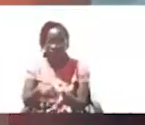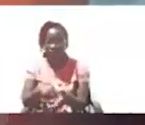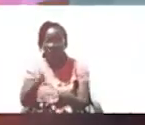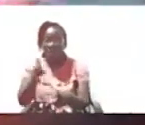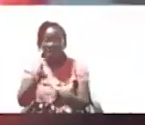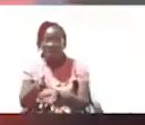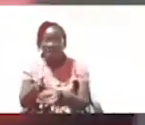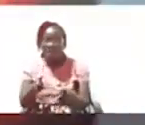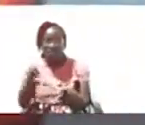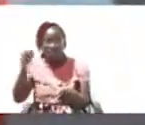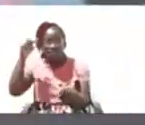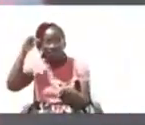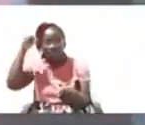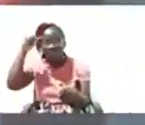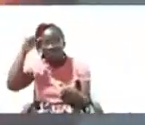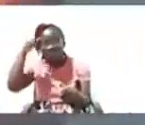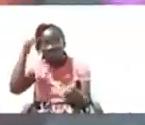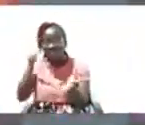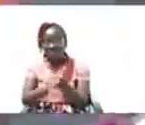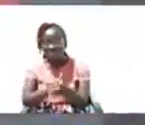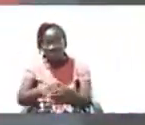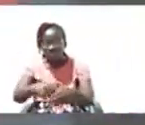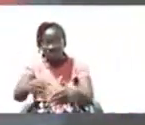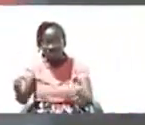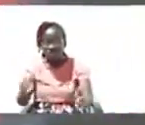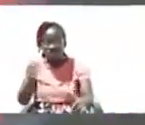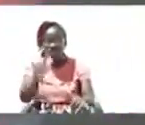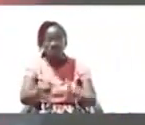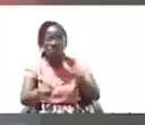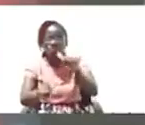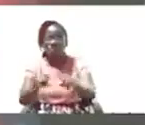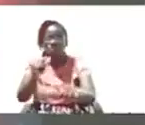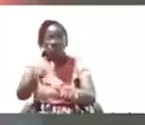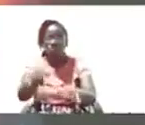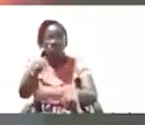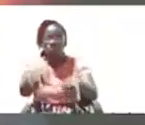When he tries to move, he sees the road winding.